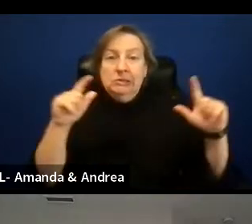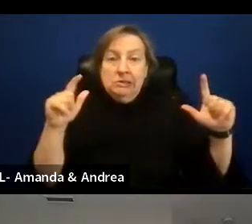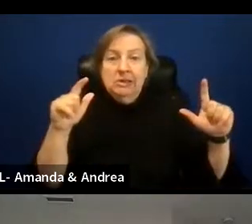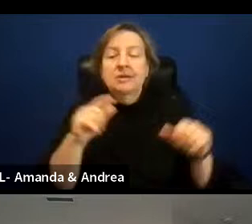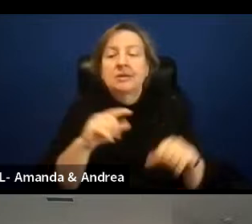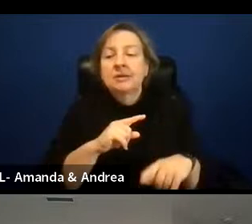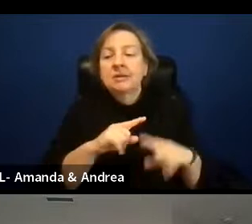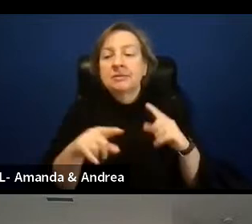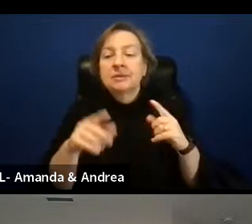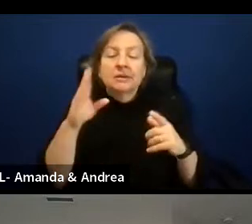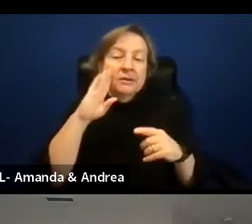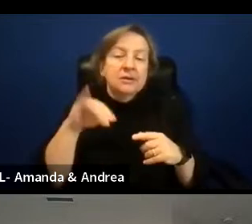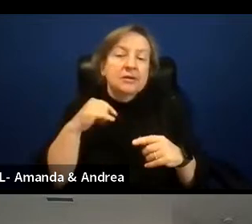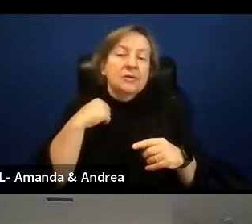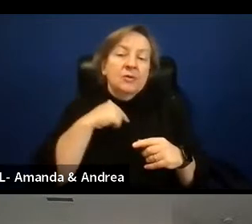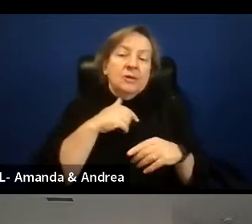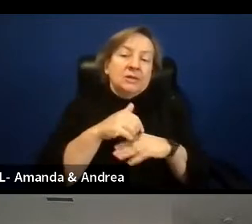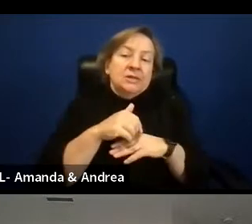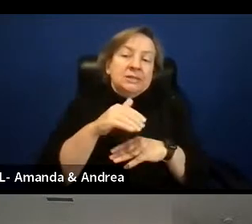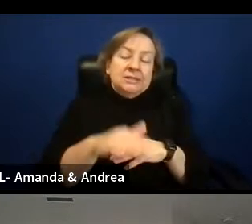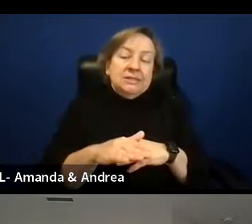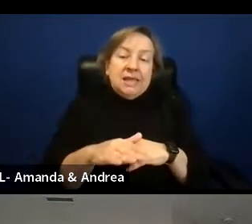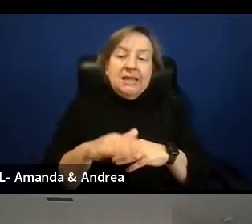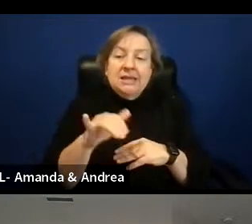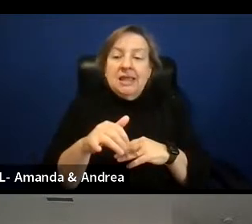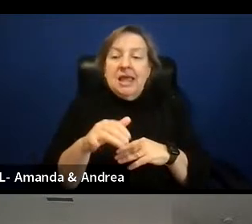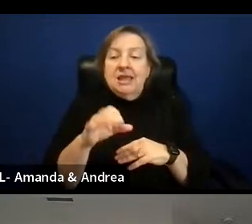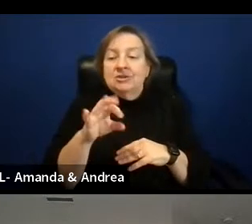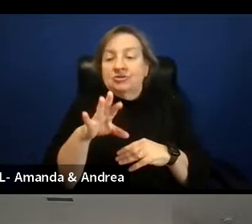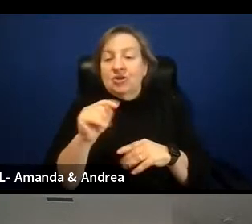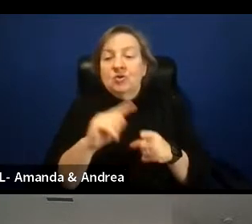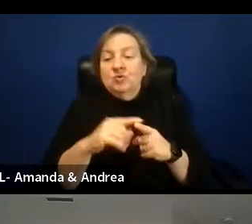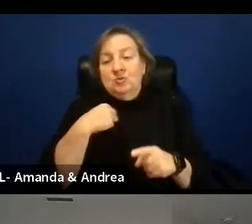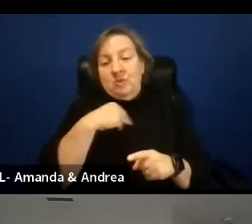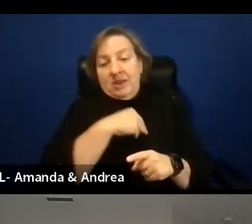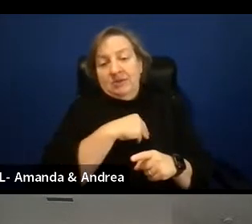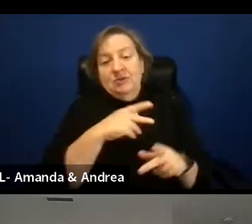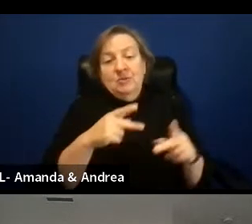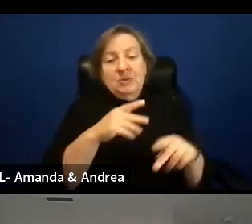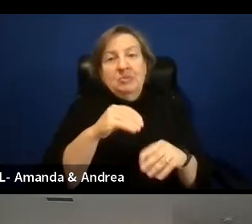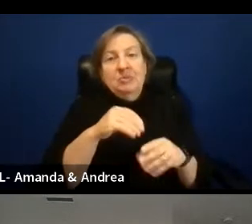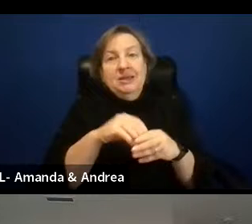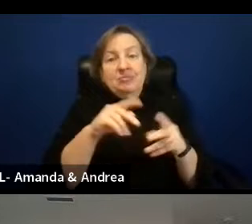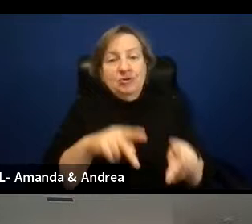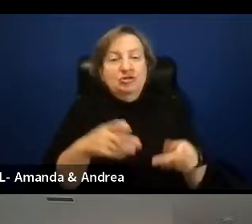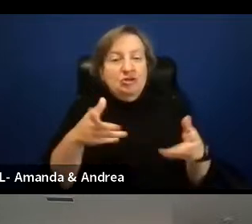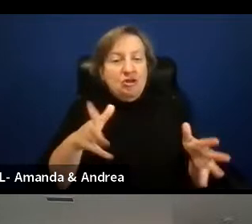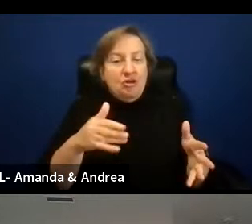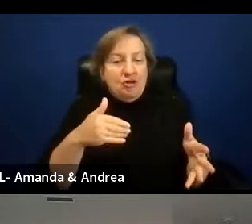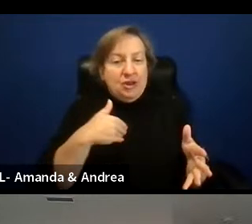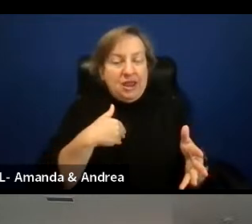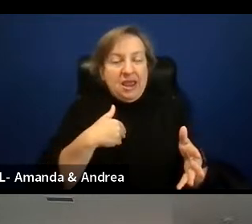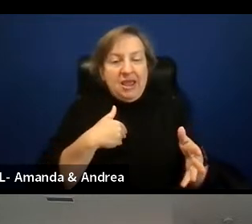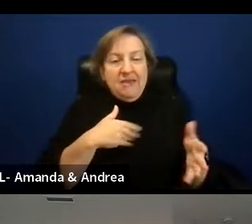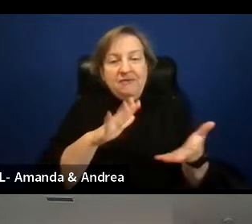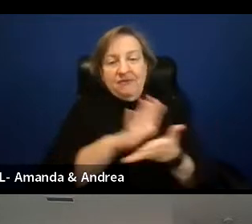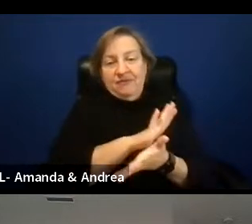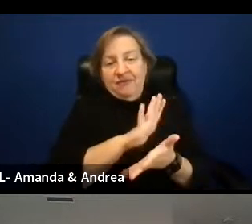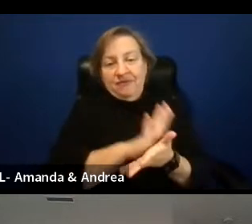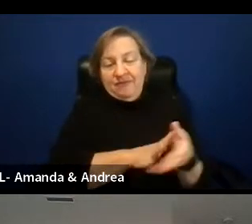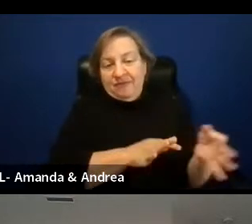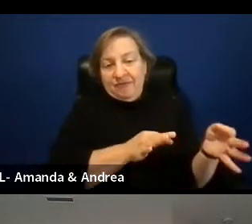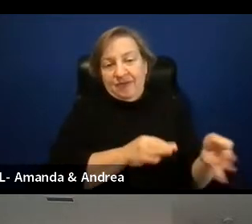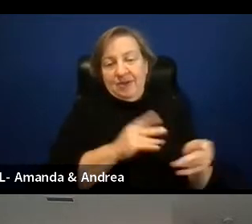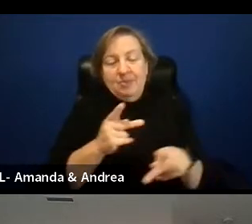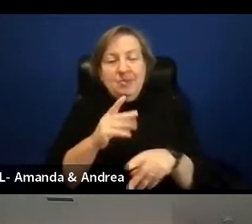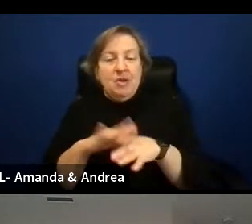just want to note that we sent out a version of it to members. So those in person, I believe you have a hard copy. Folks virtually, you have